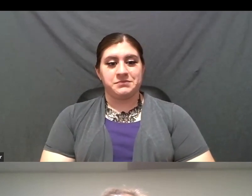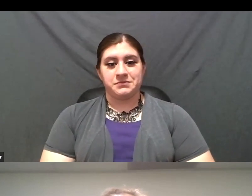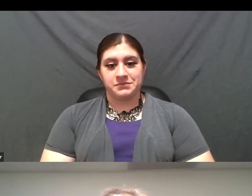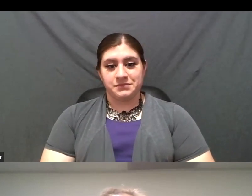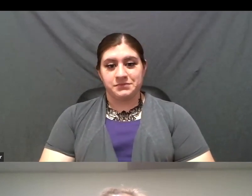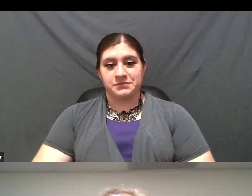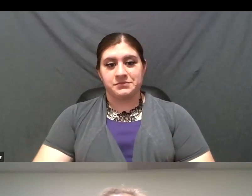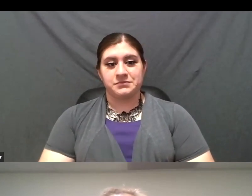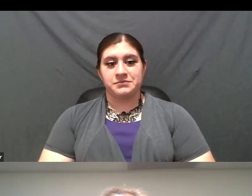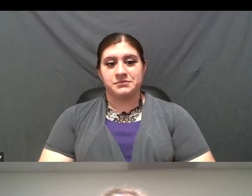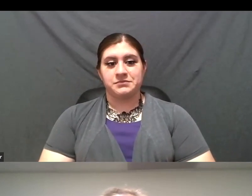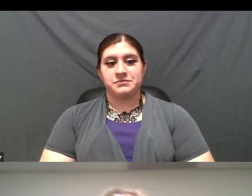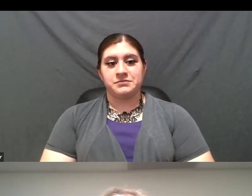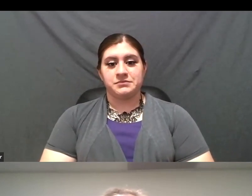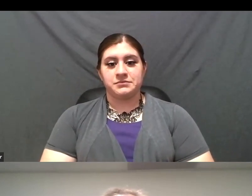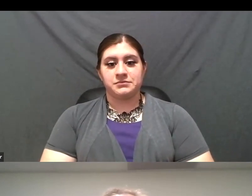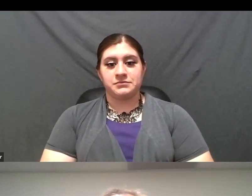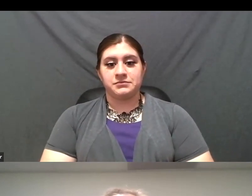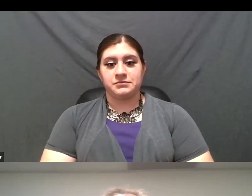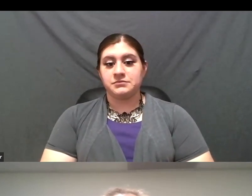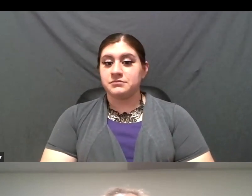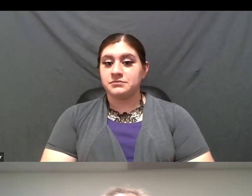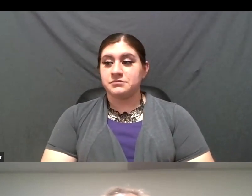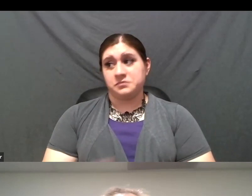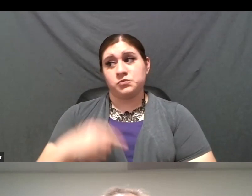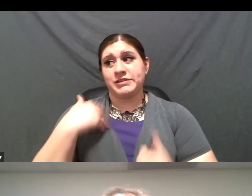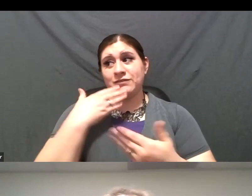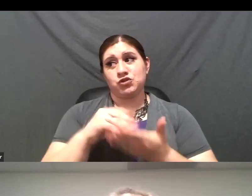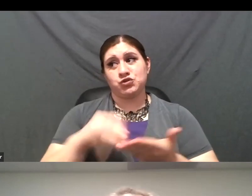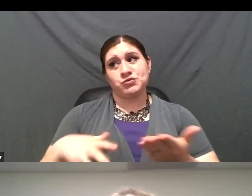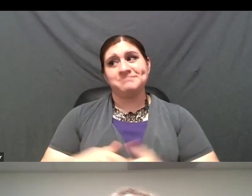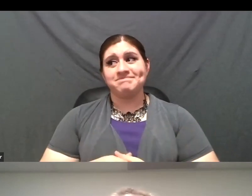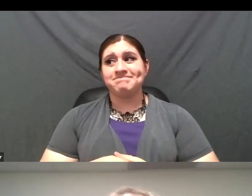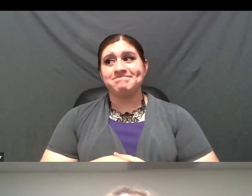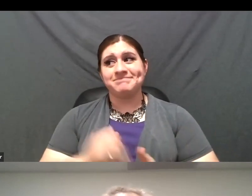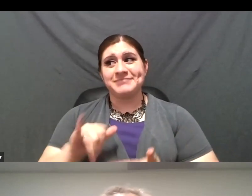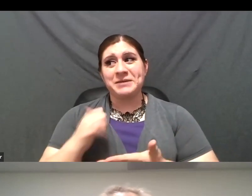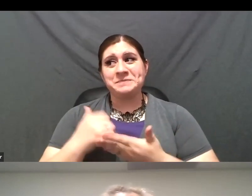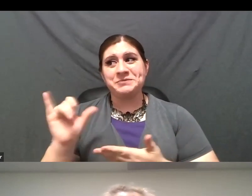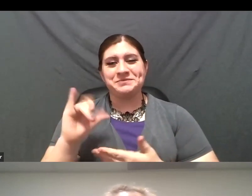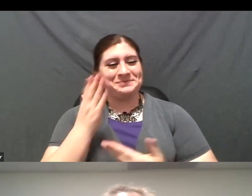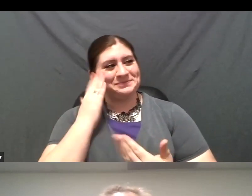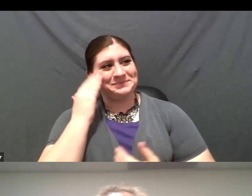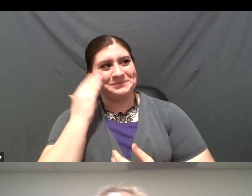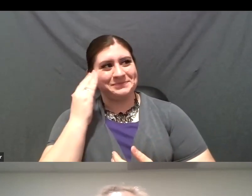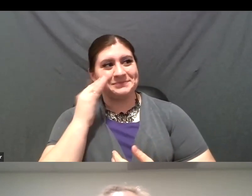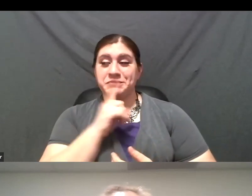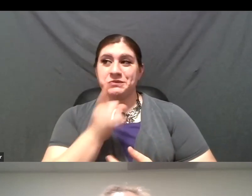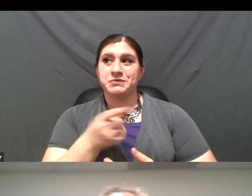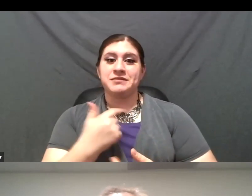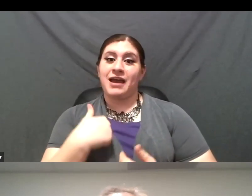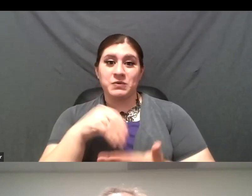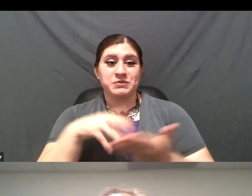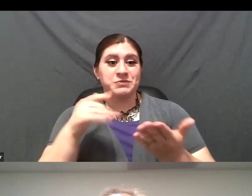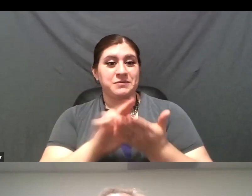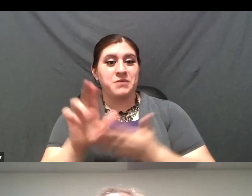Well, Yeah, okay, well, we have really good students, so that helps. I know. It's true. I was a student at Lamar too. I